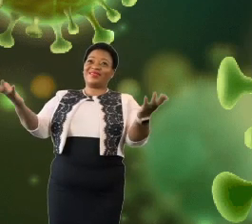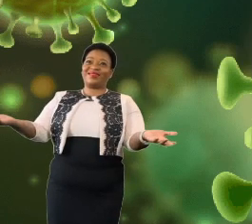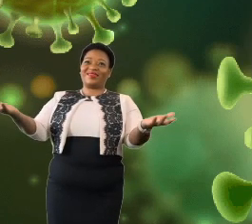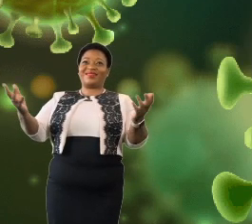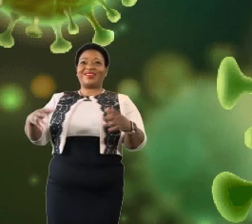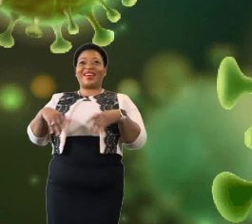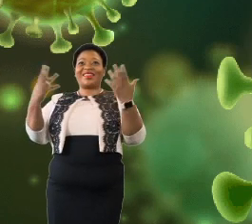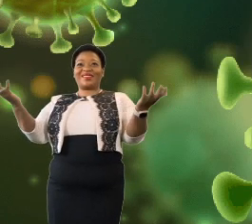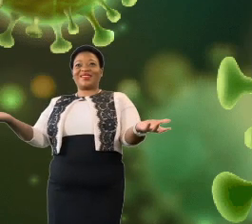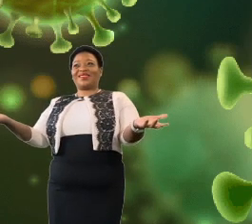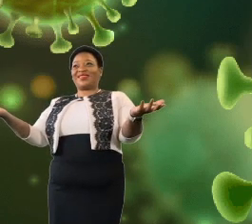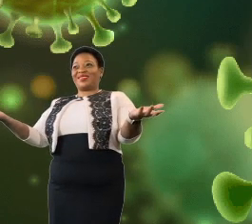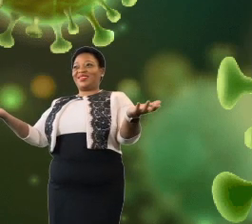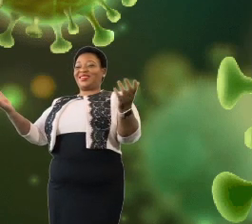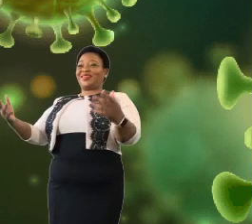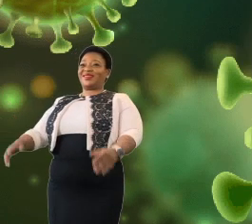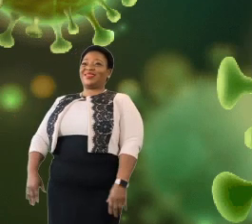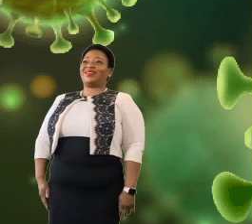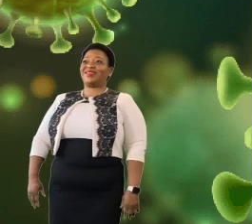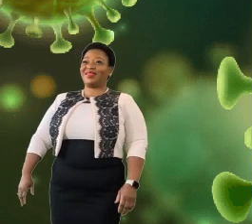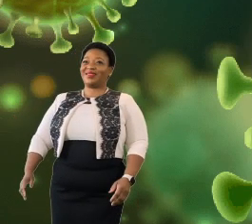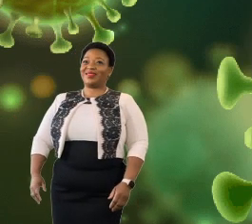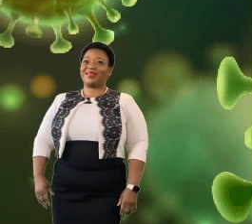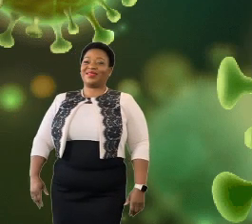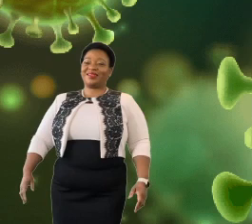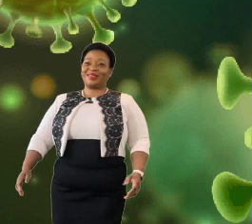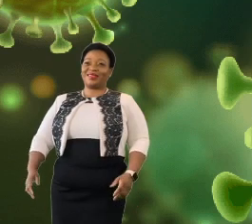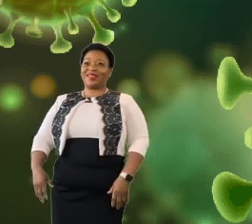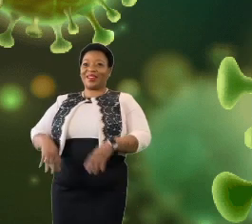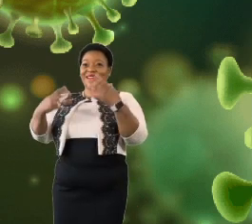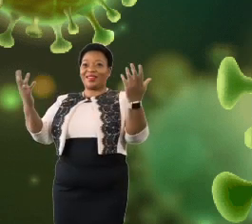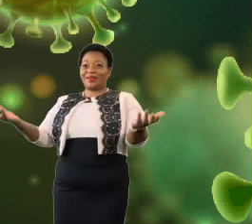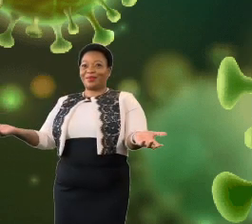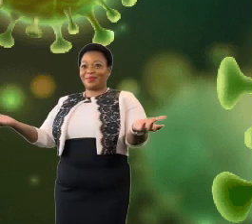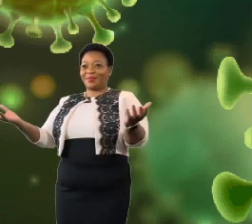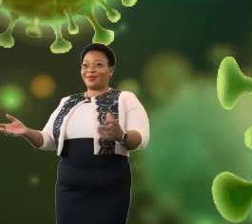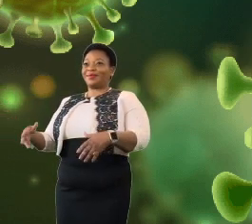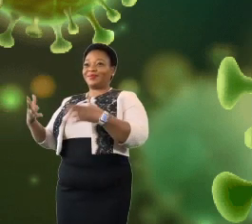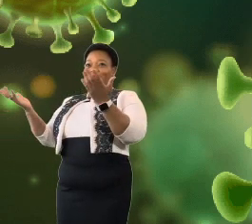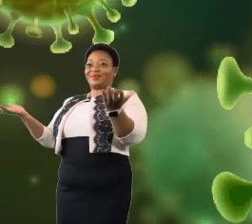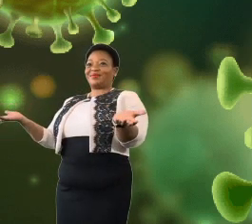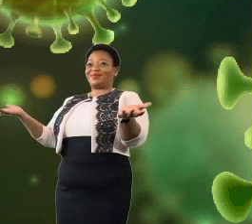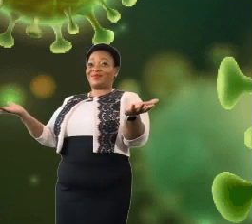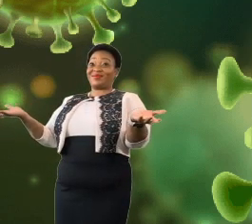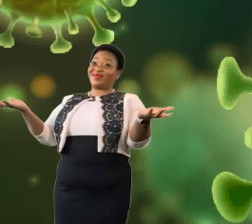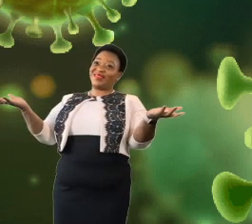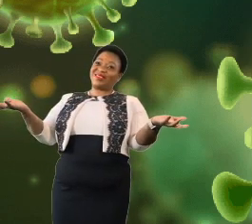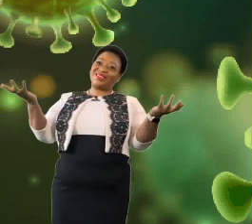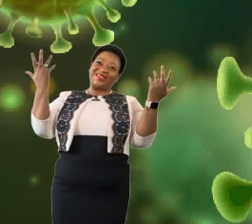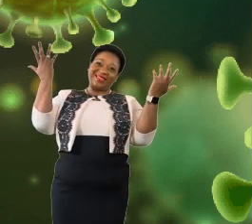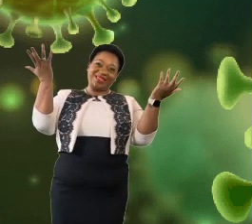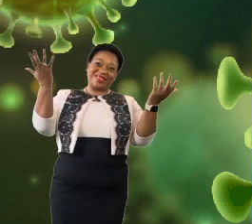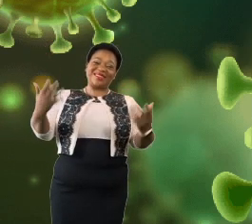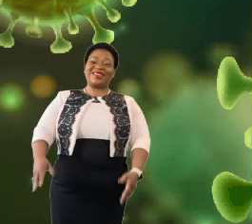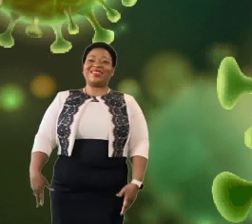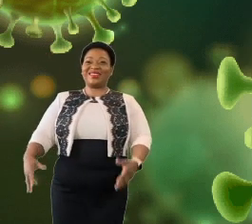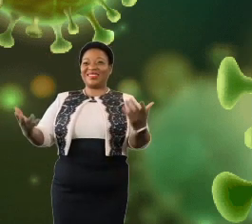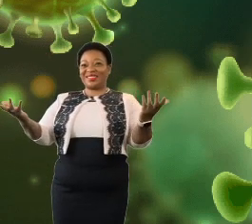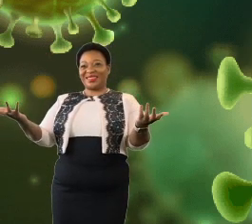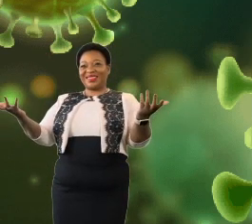as an online registration document for people that need the support from this particular work